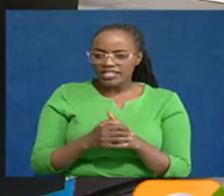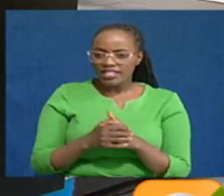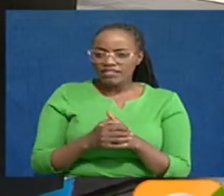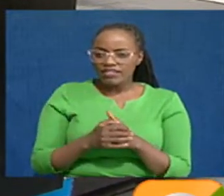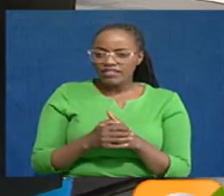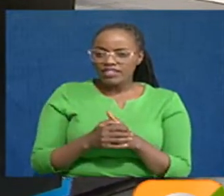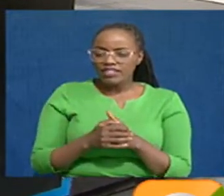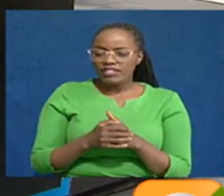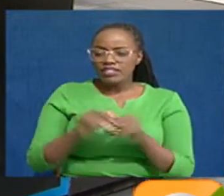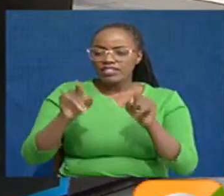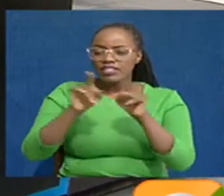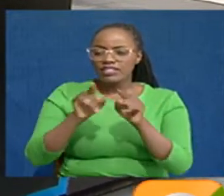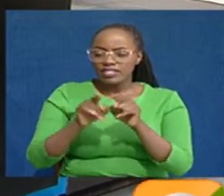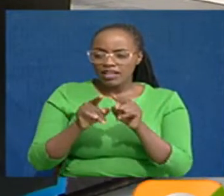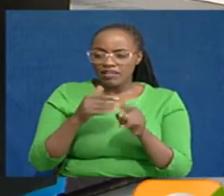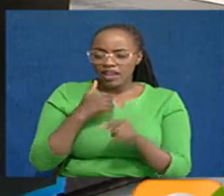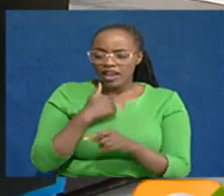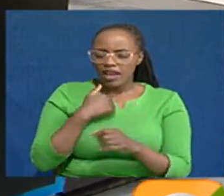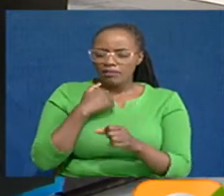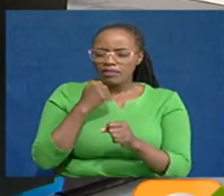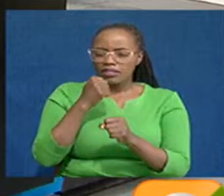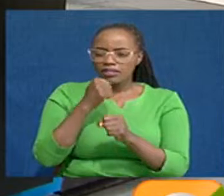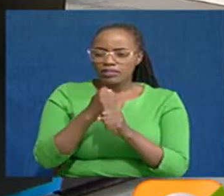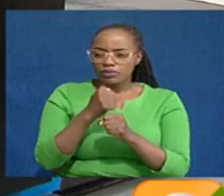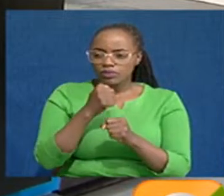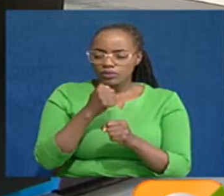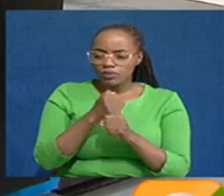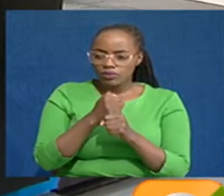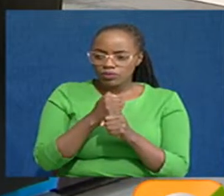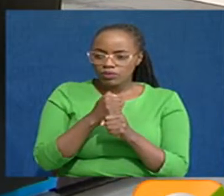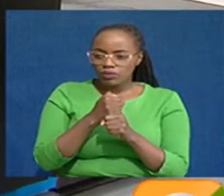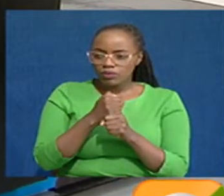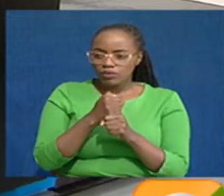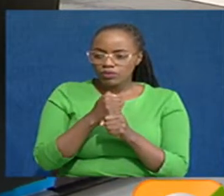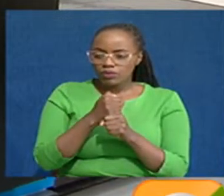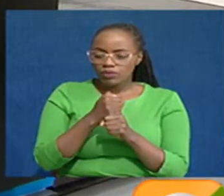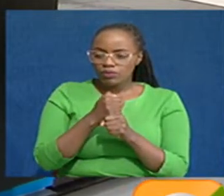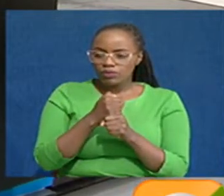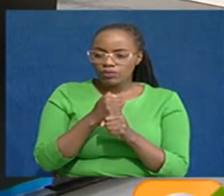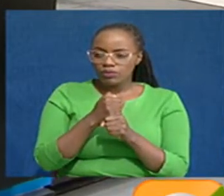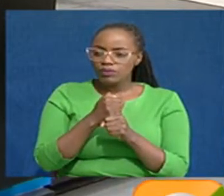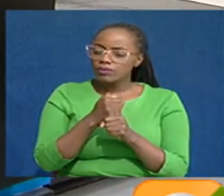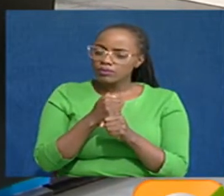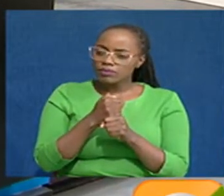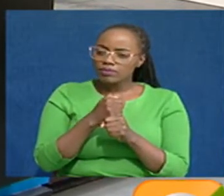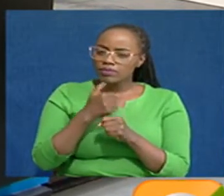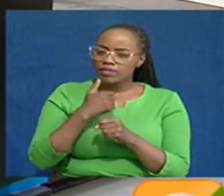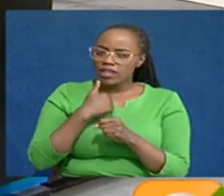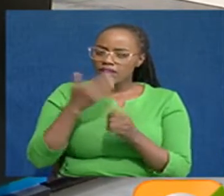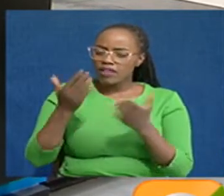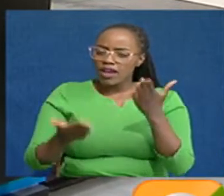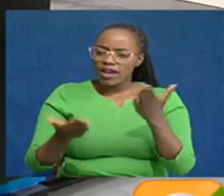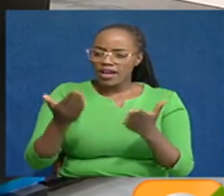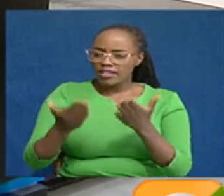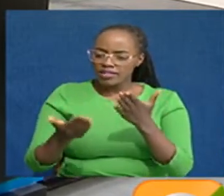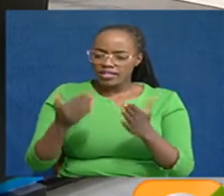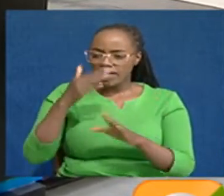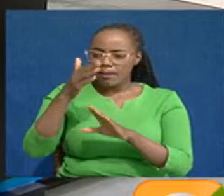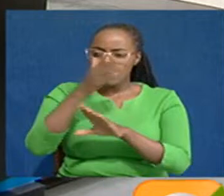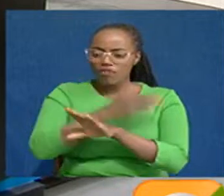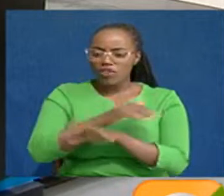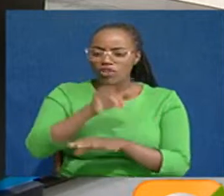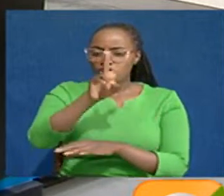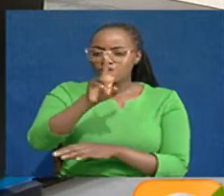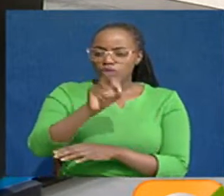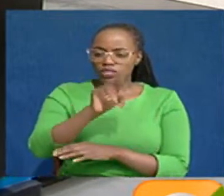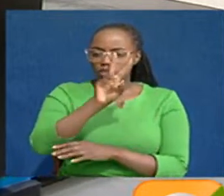Just right early this year, the Kenya National Bureau of Statistics established the poverty assessment report for 2022, which